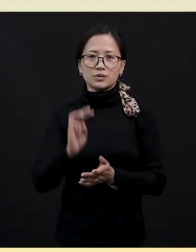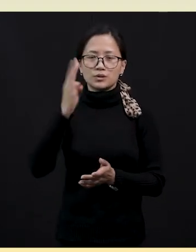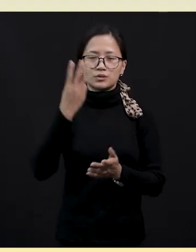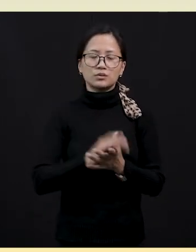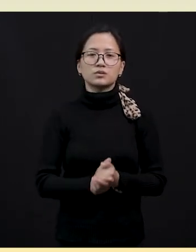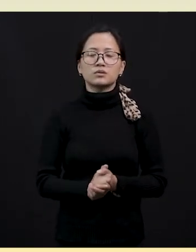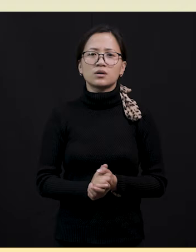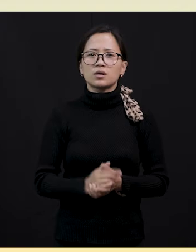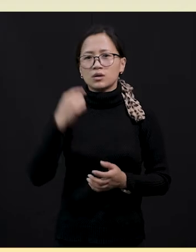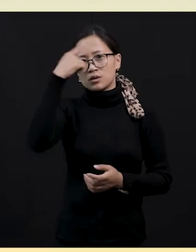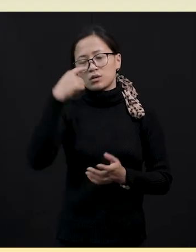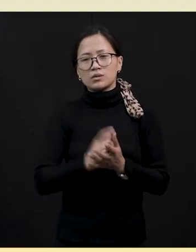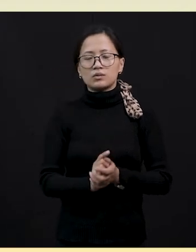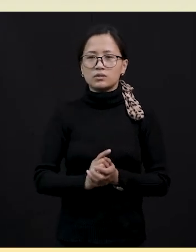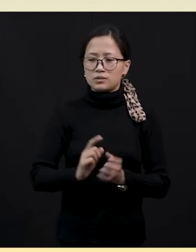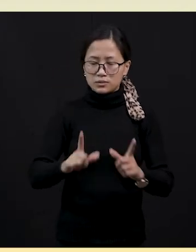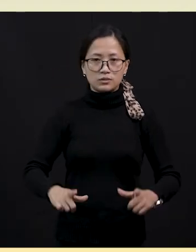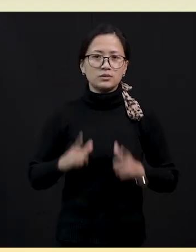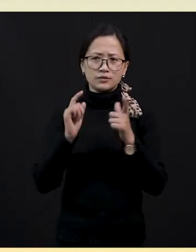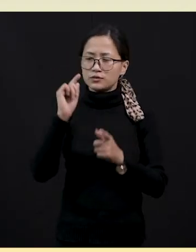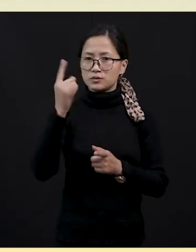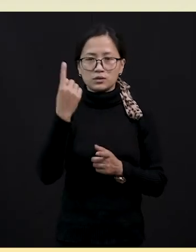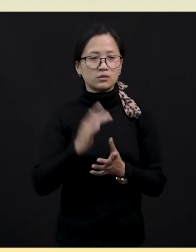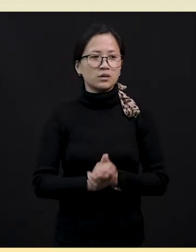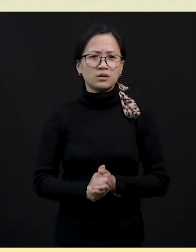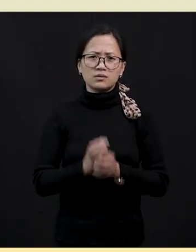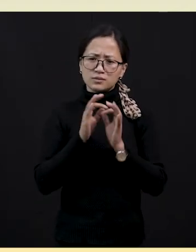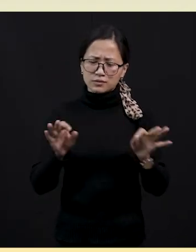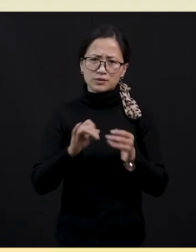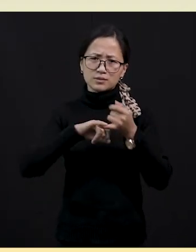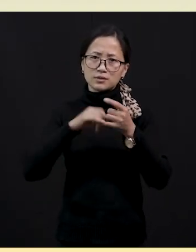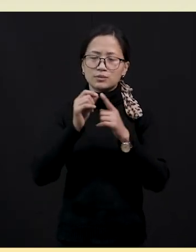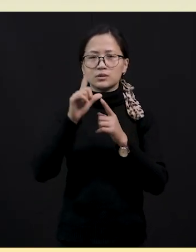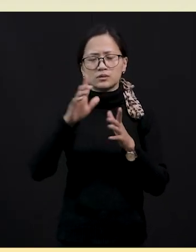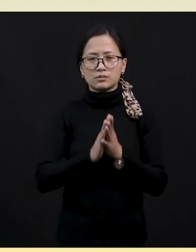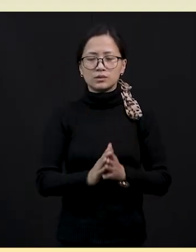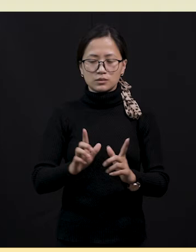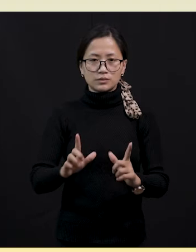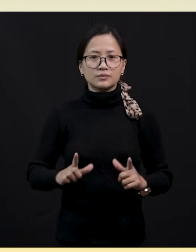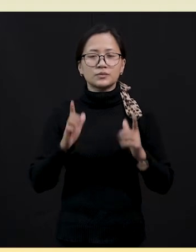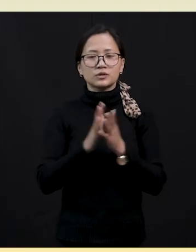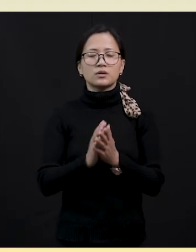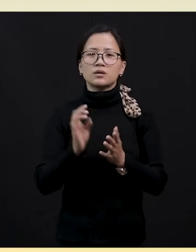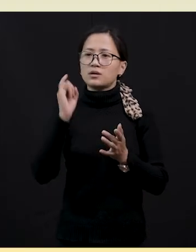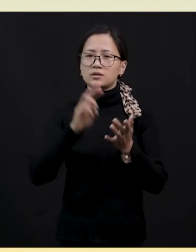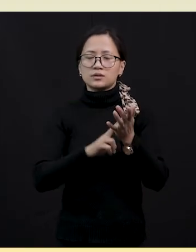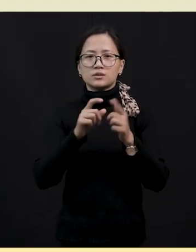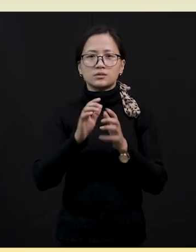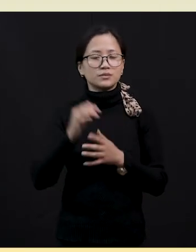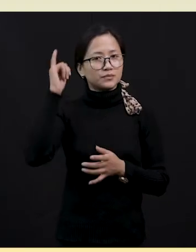hermit? Who lives alone and he leads a very, very simple life, and he was known for his wisdom, for his